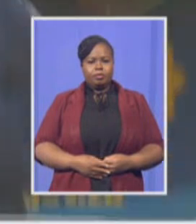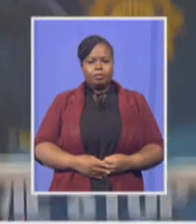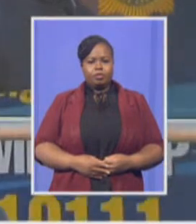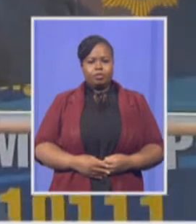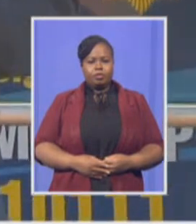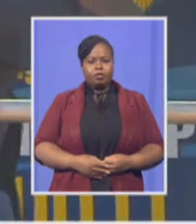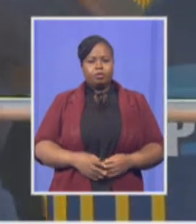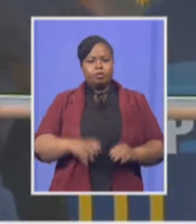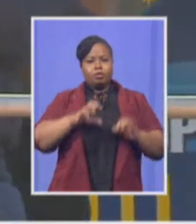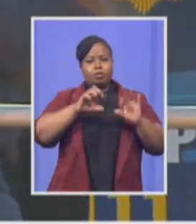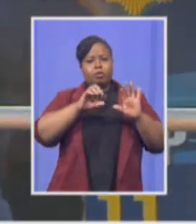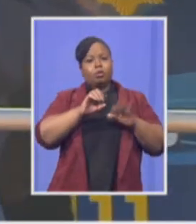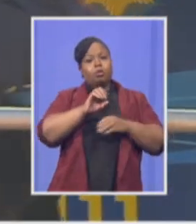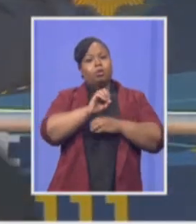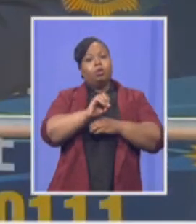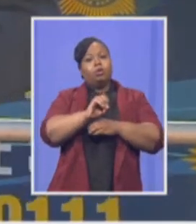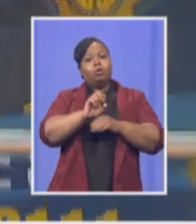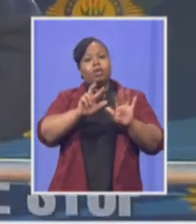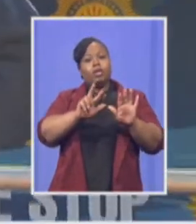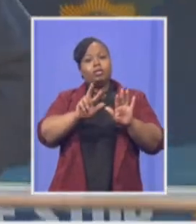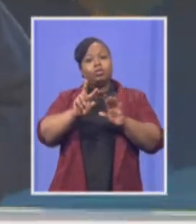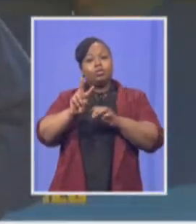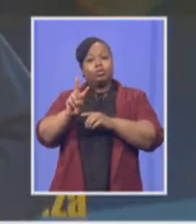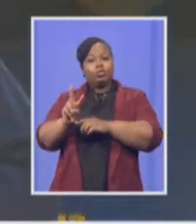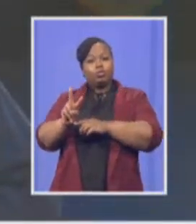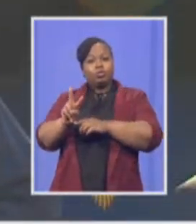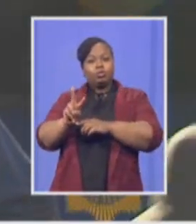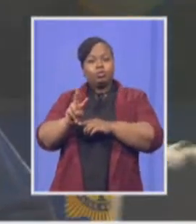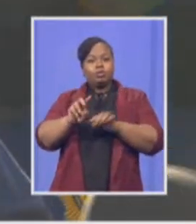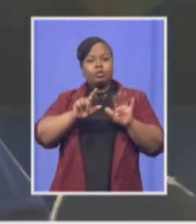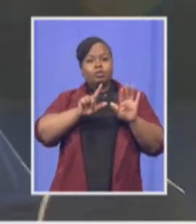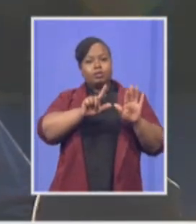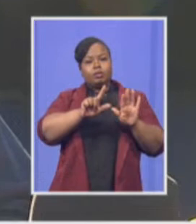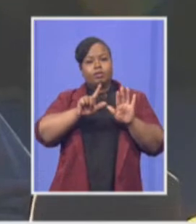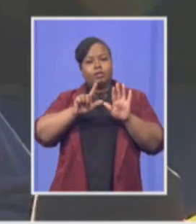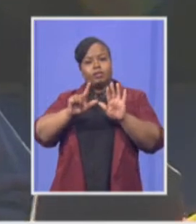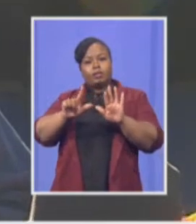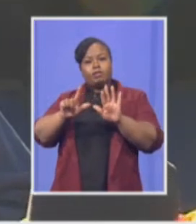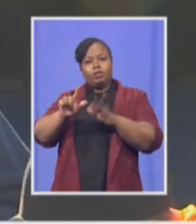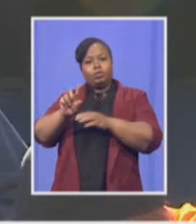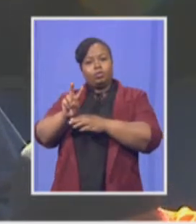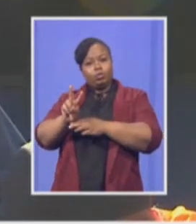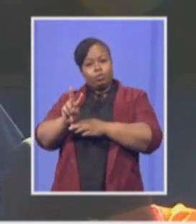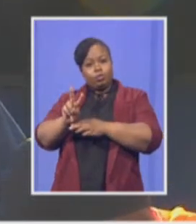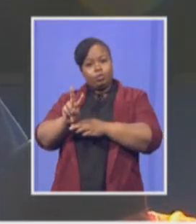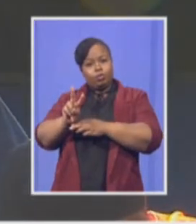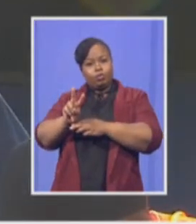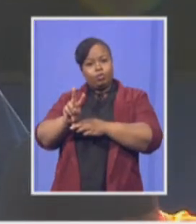082 772